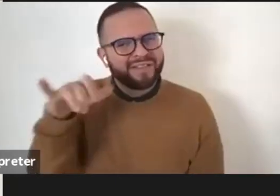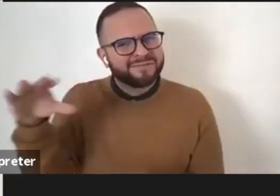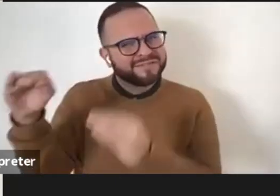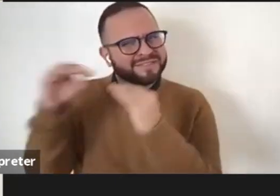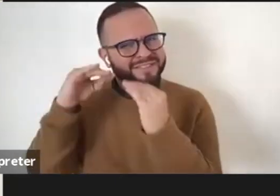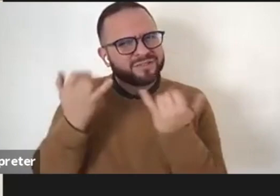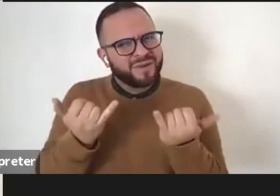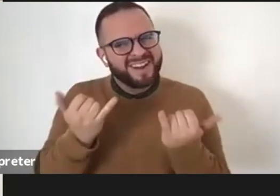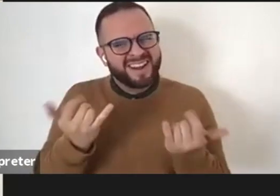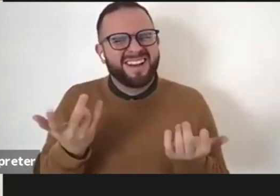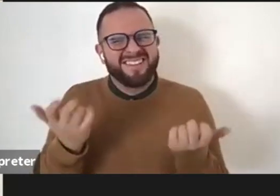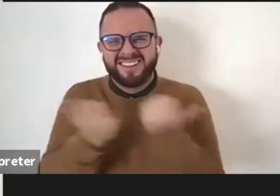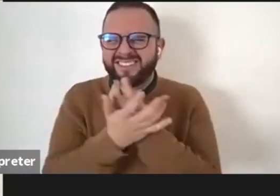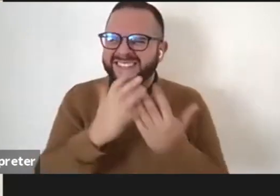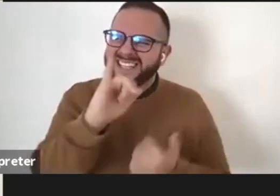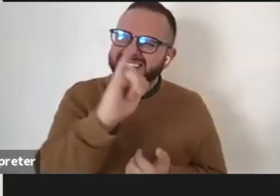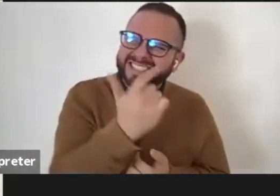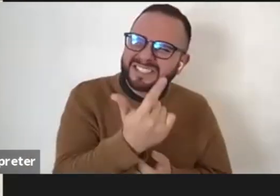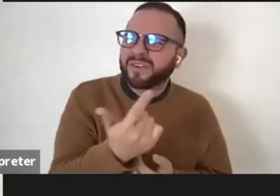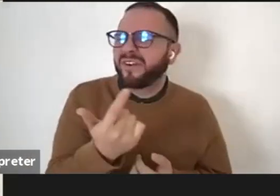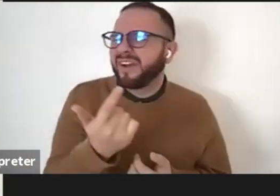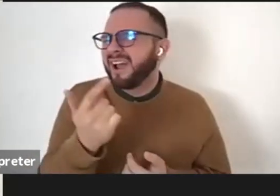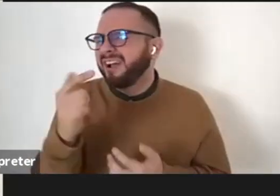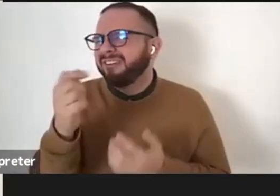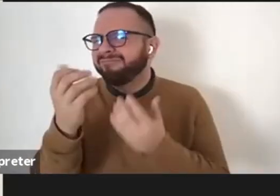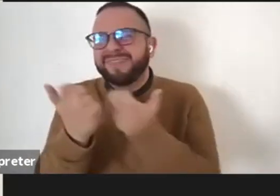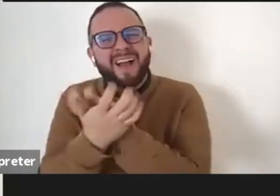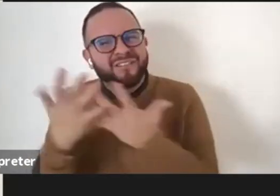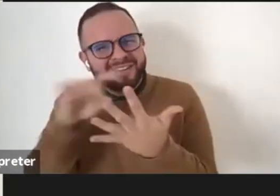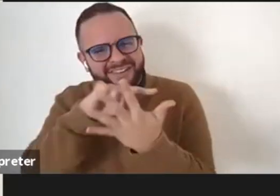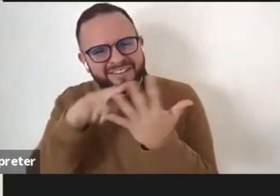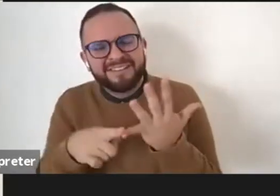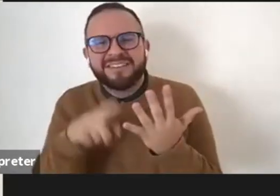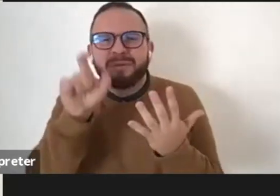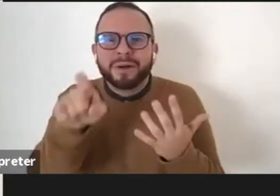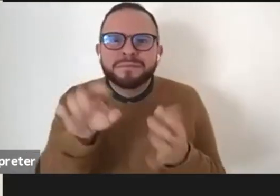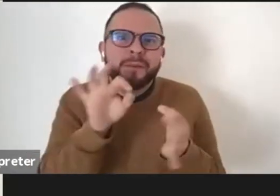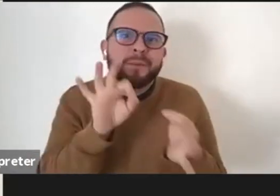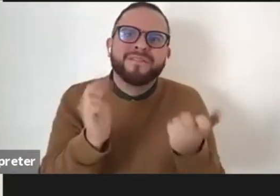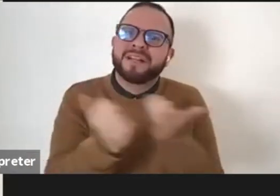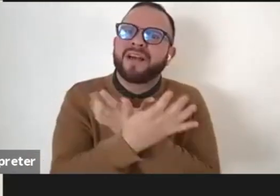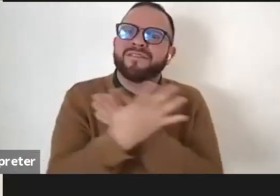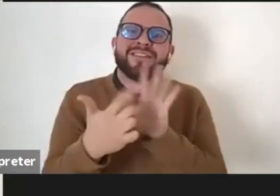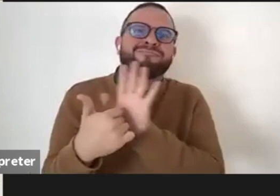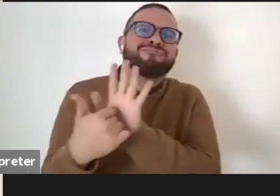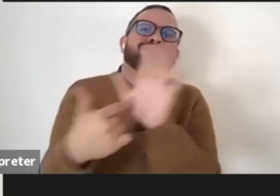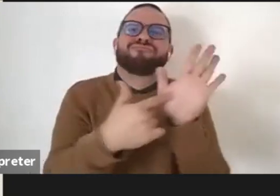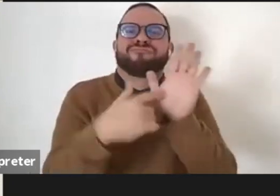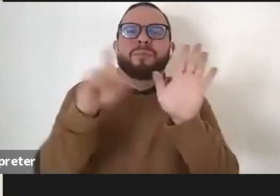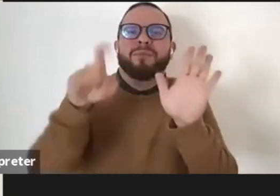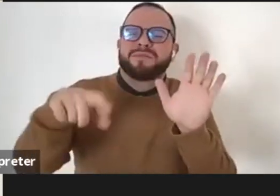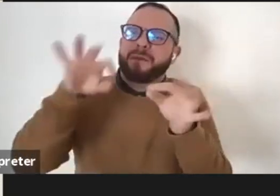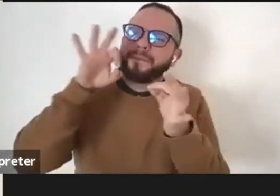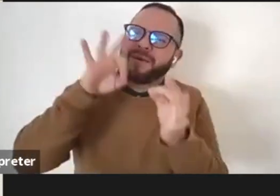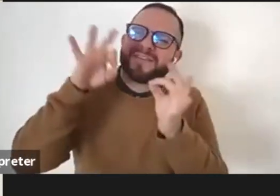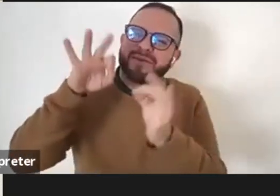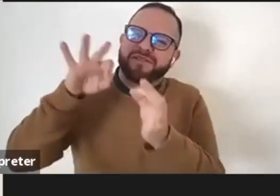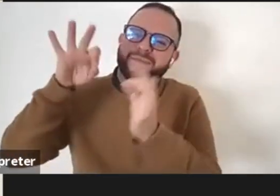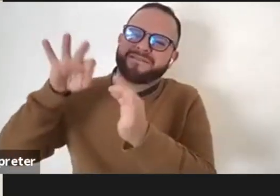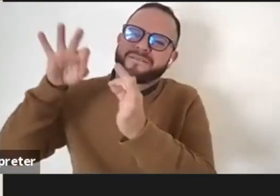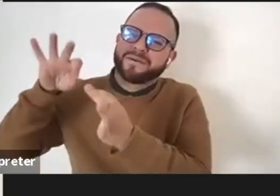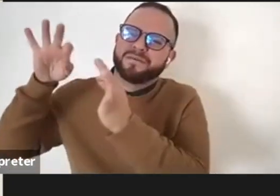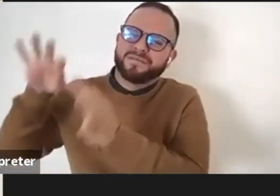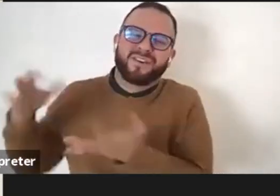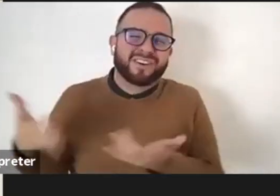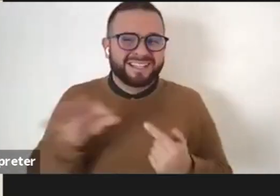Instagram and everything. We have to be all perfect, and we have to be, you know, we have to be in everything. We have to, and especially